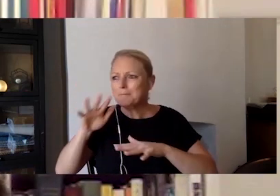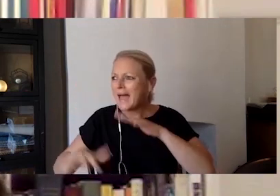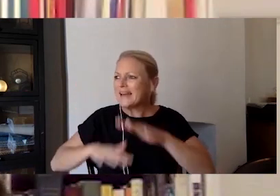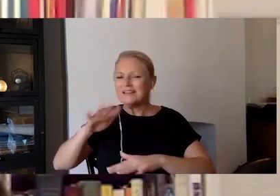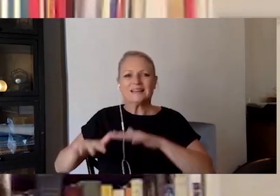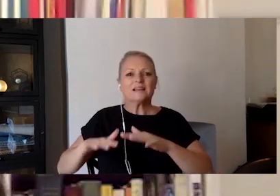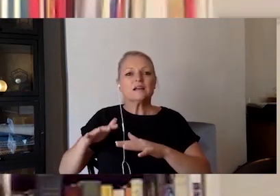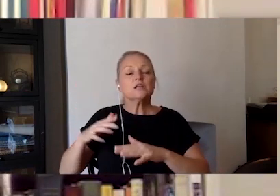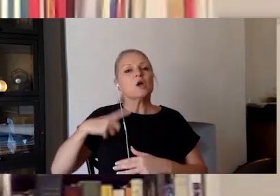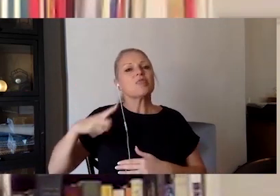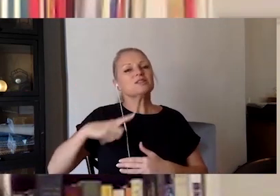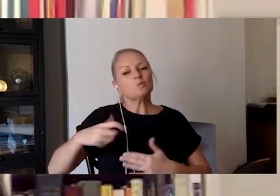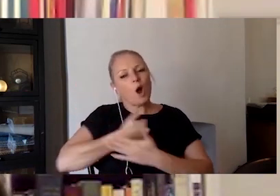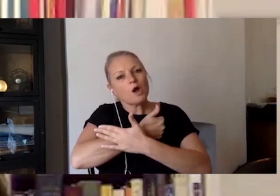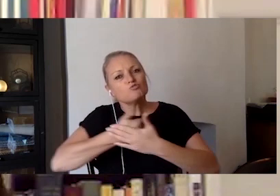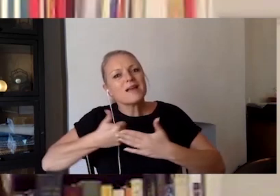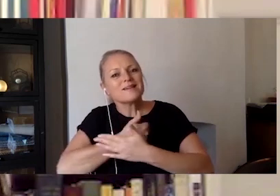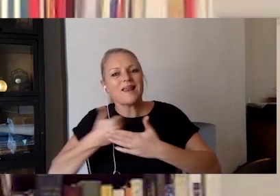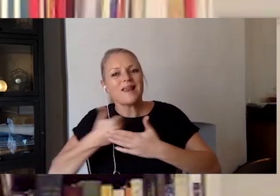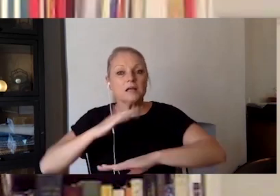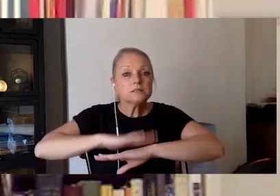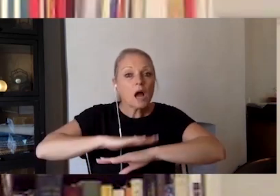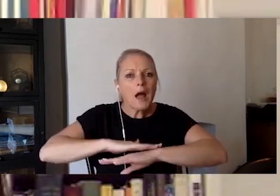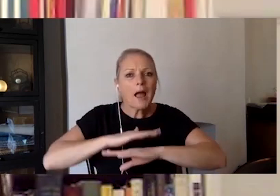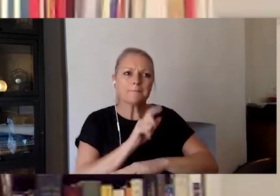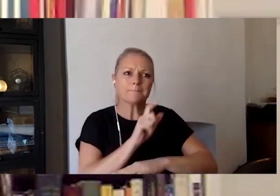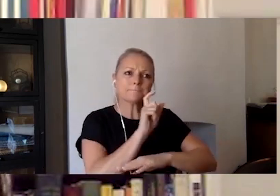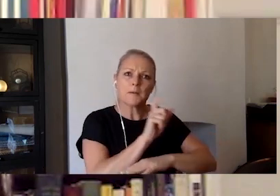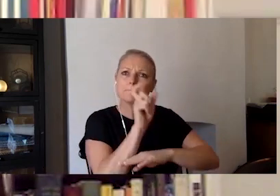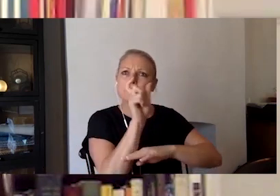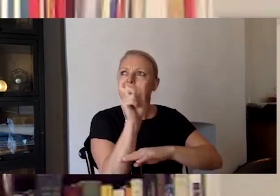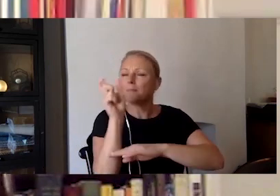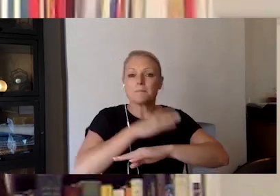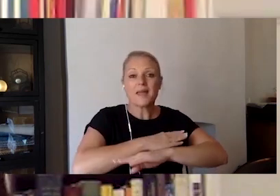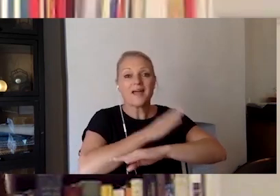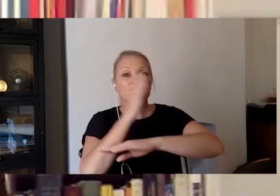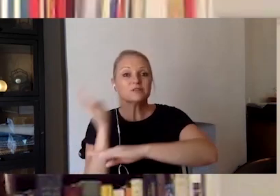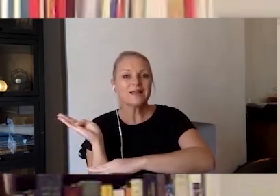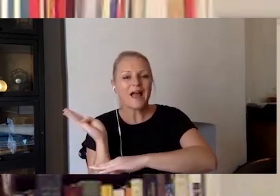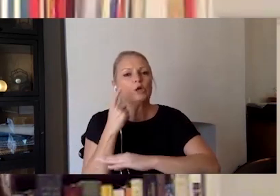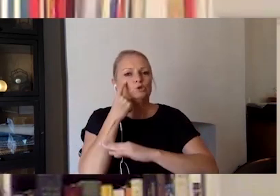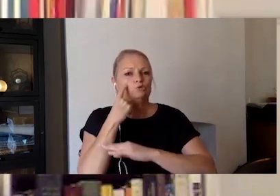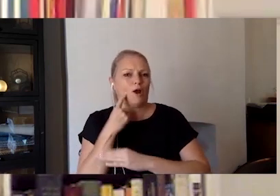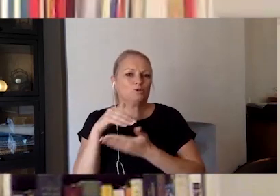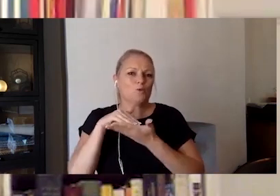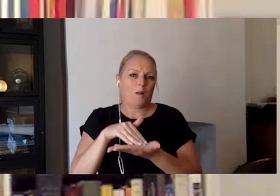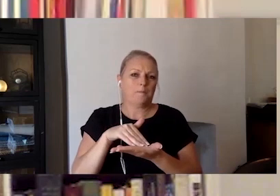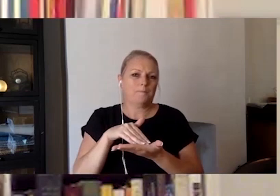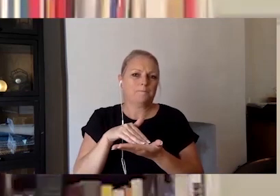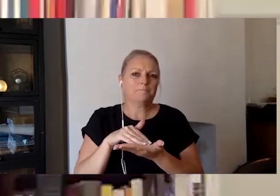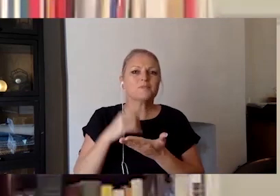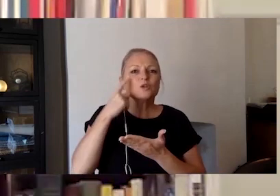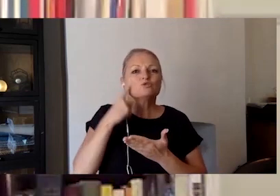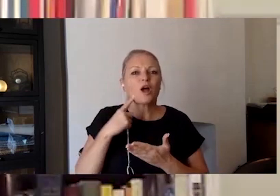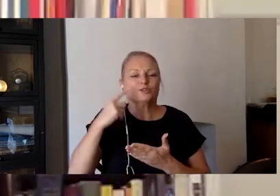mental health need to actively work at bolstering areas of control as well as our sense of acceptance and shifting our